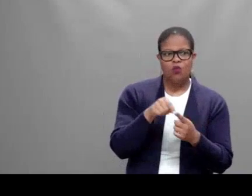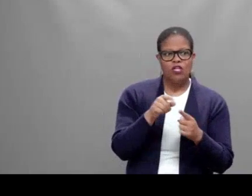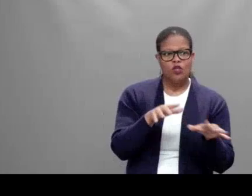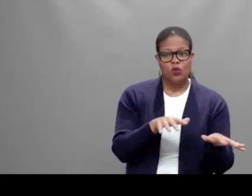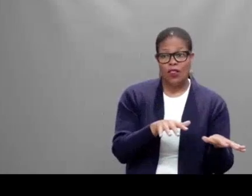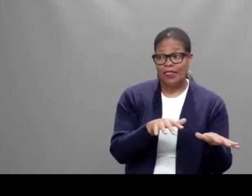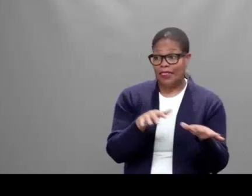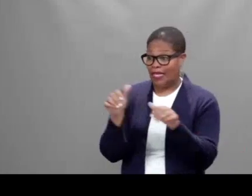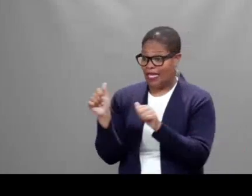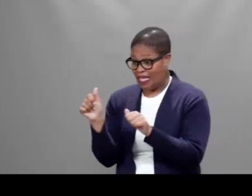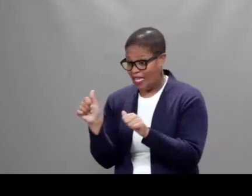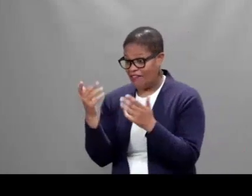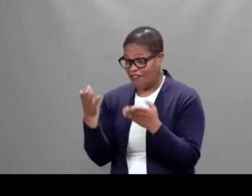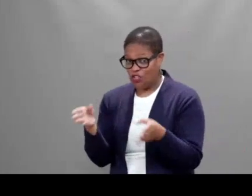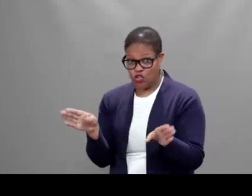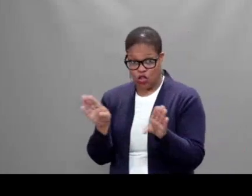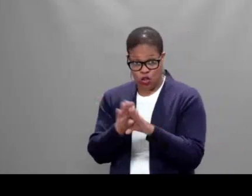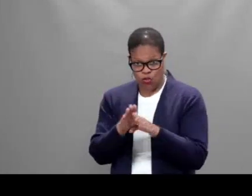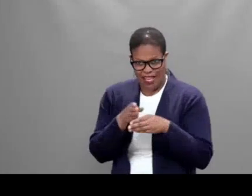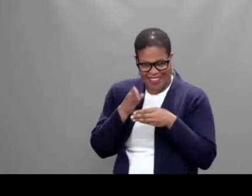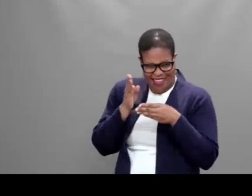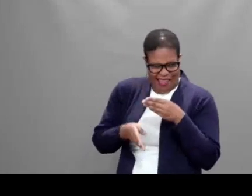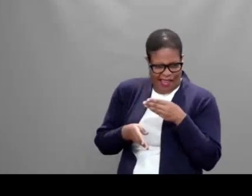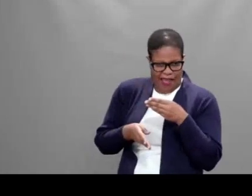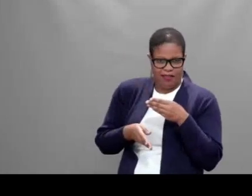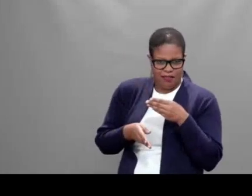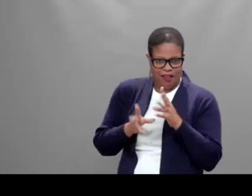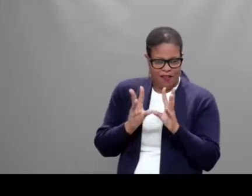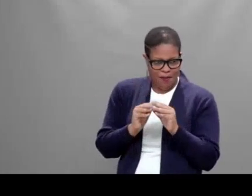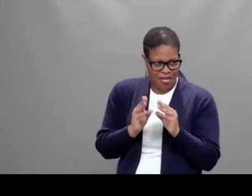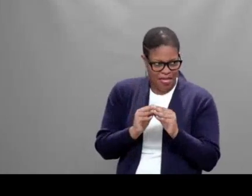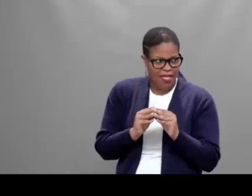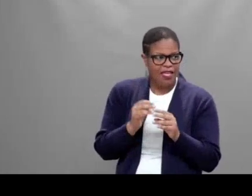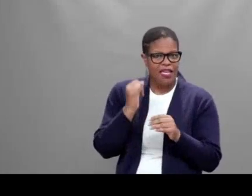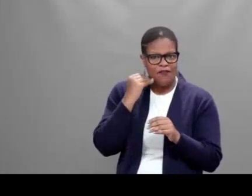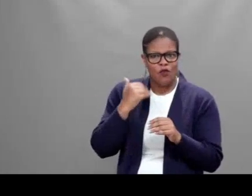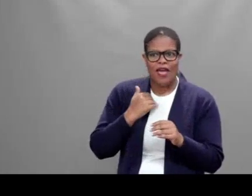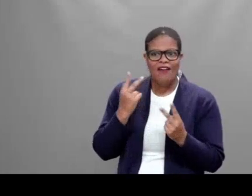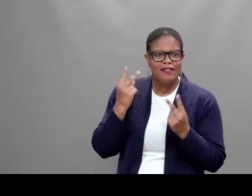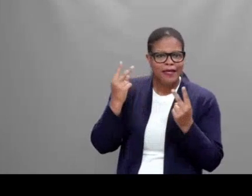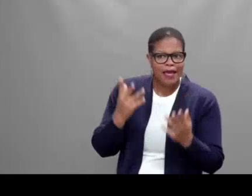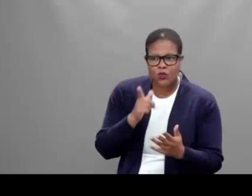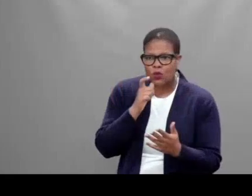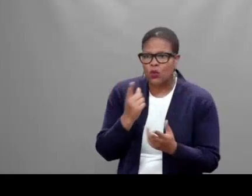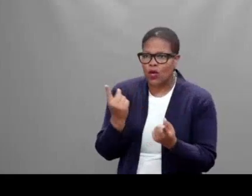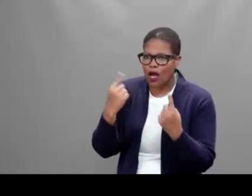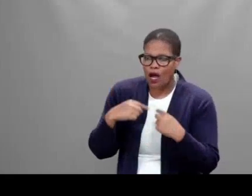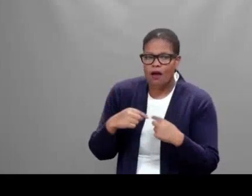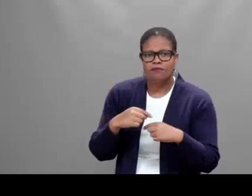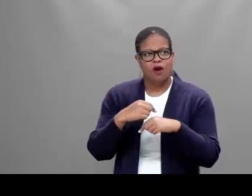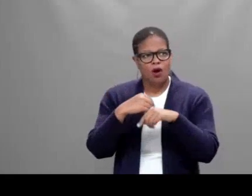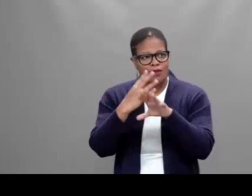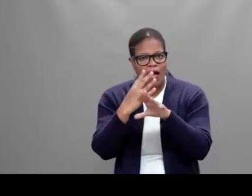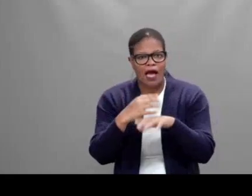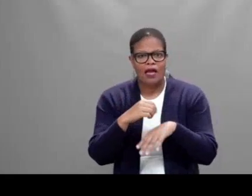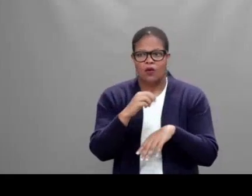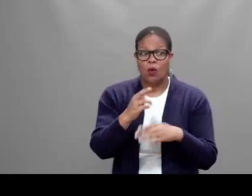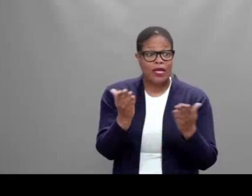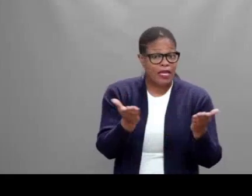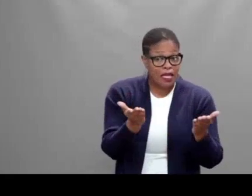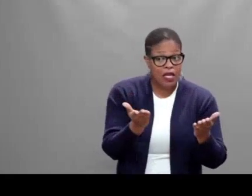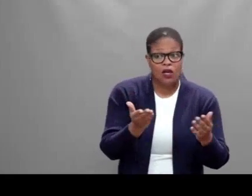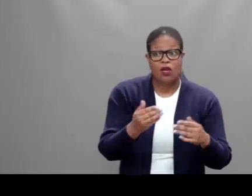go into closed session at the end of a meeting, if you have guests that are participating online or